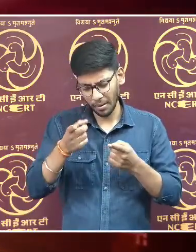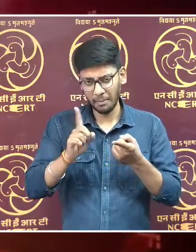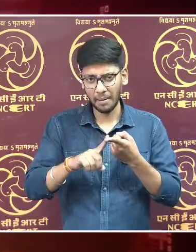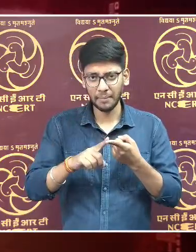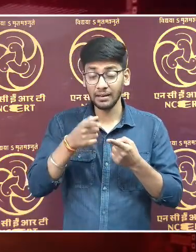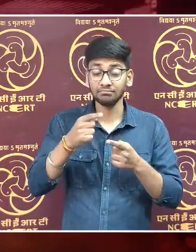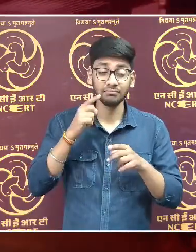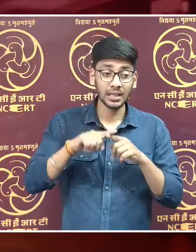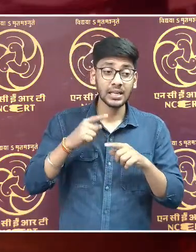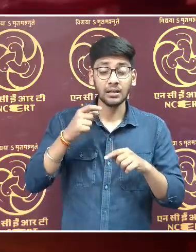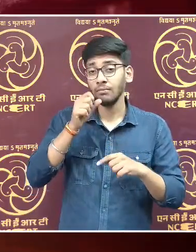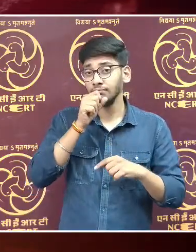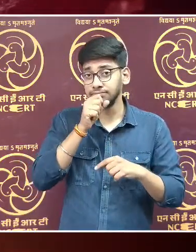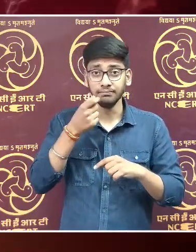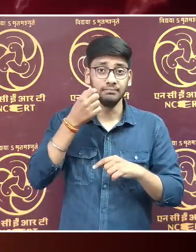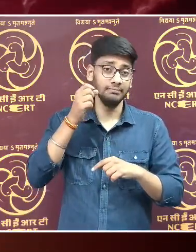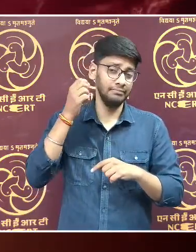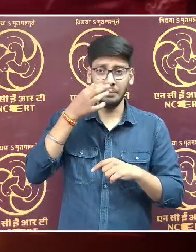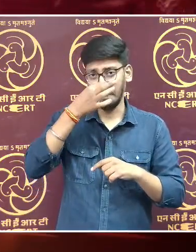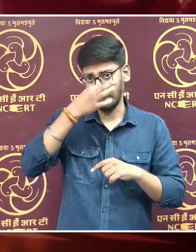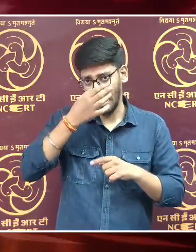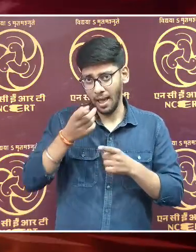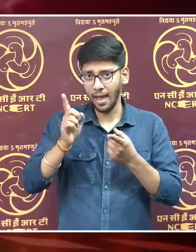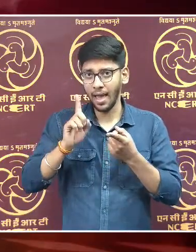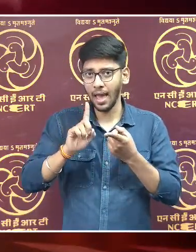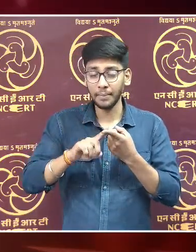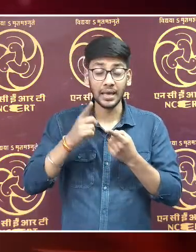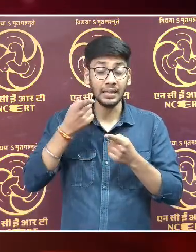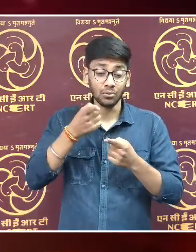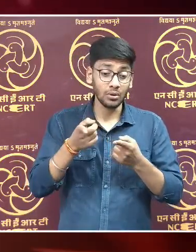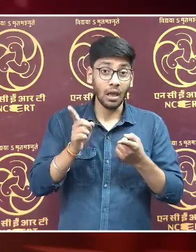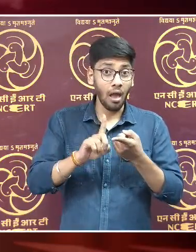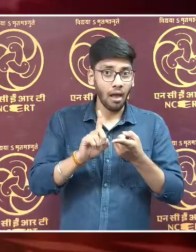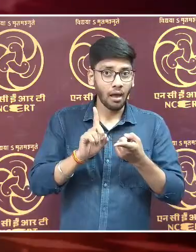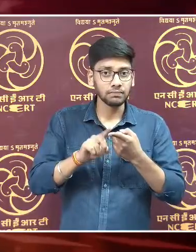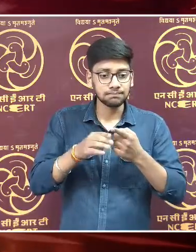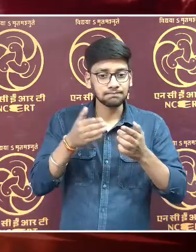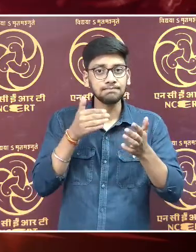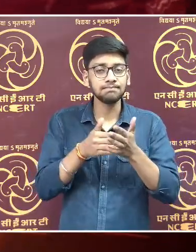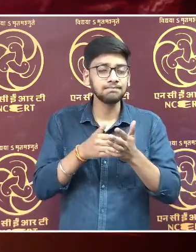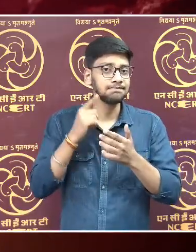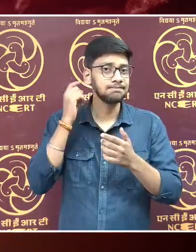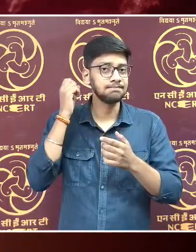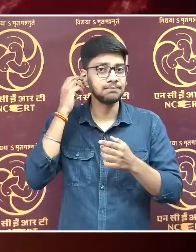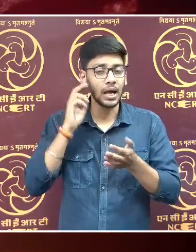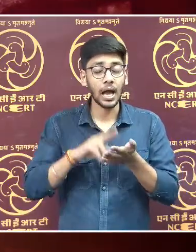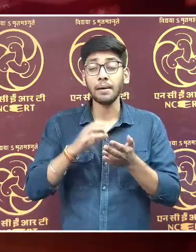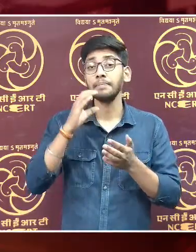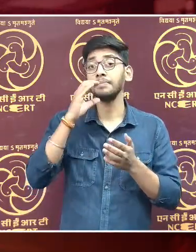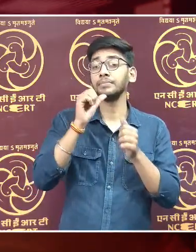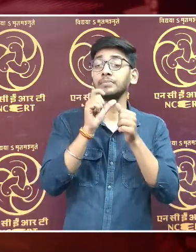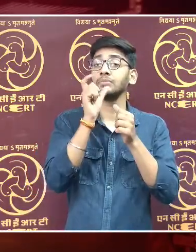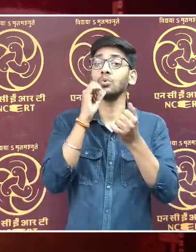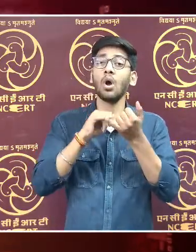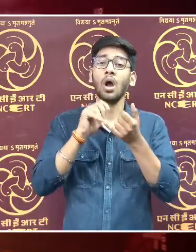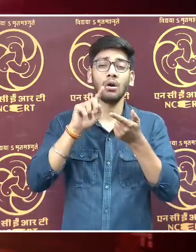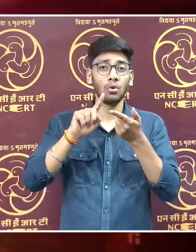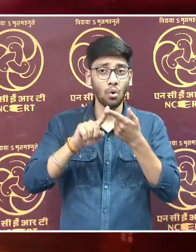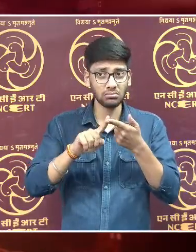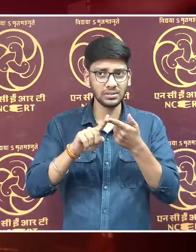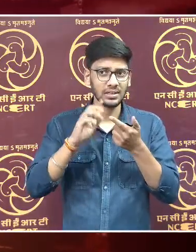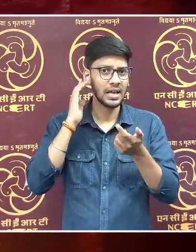of the fact that it can affect or impact the ears also. And now let's talk about the causes of hearing loss or hearing